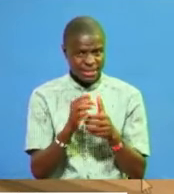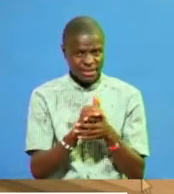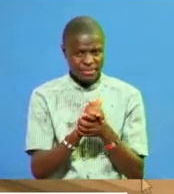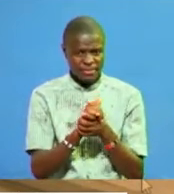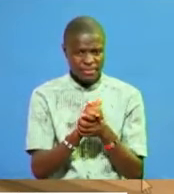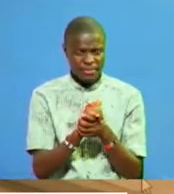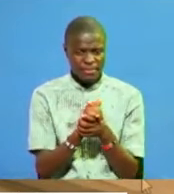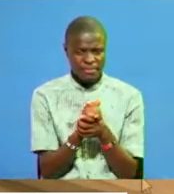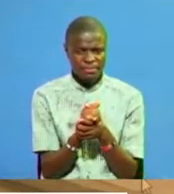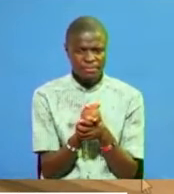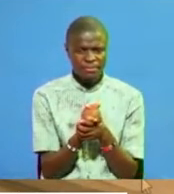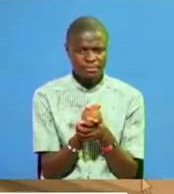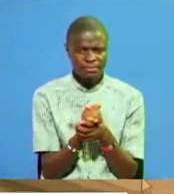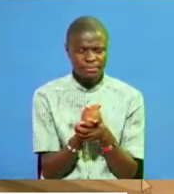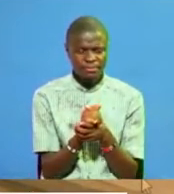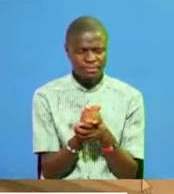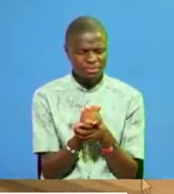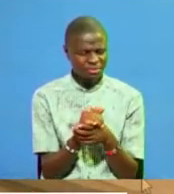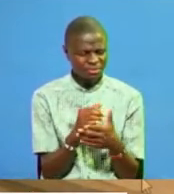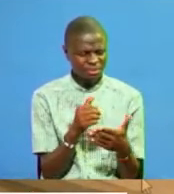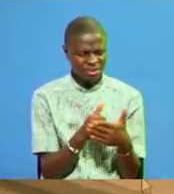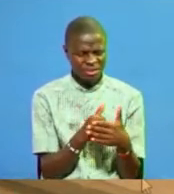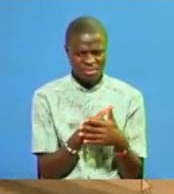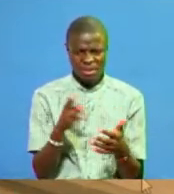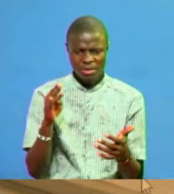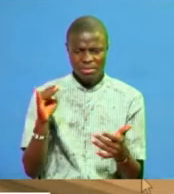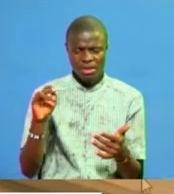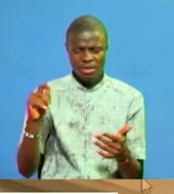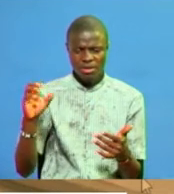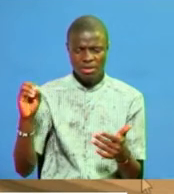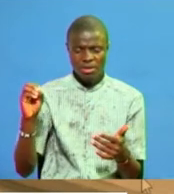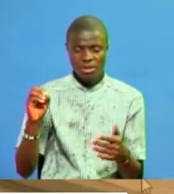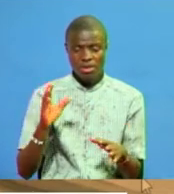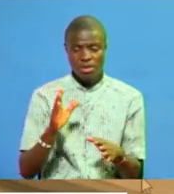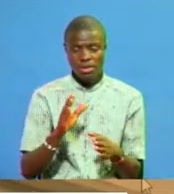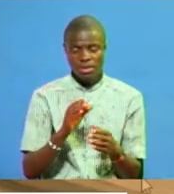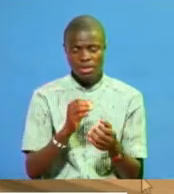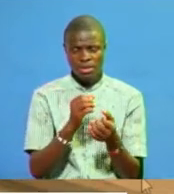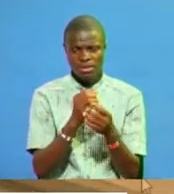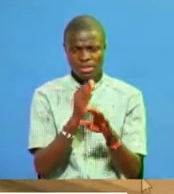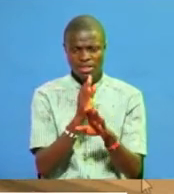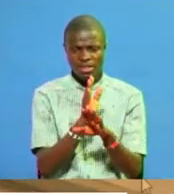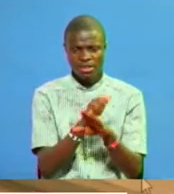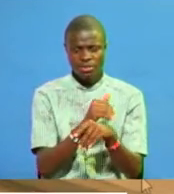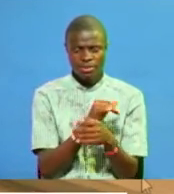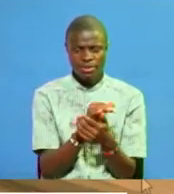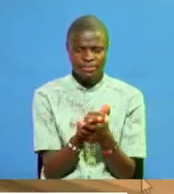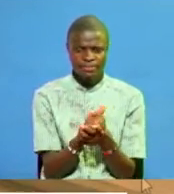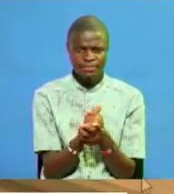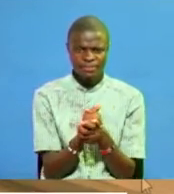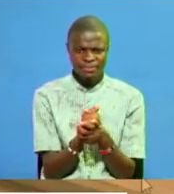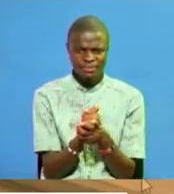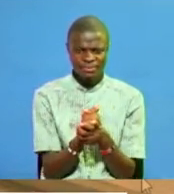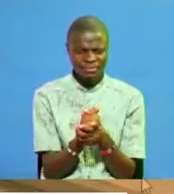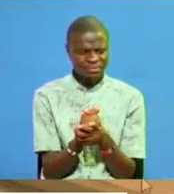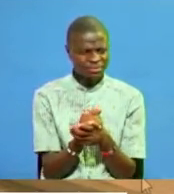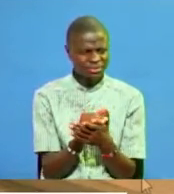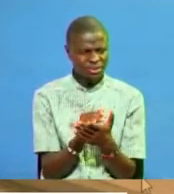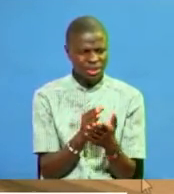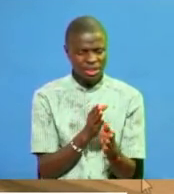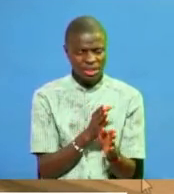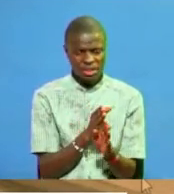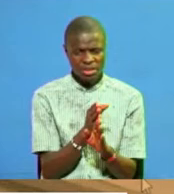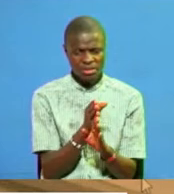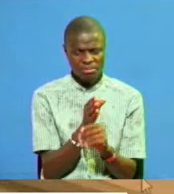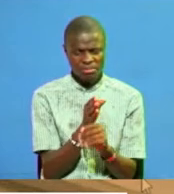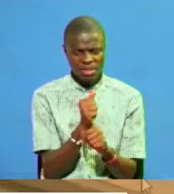ability of keeping your Bitcoin secure. So what this means is a very similar idea with a holding